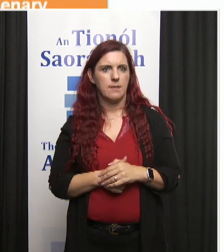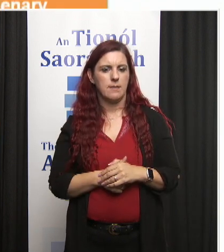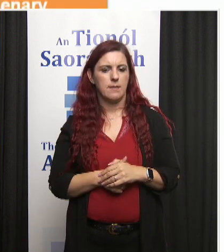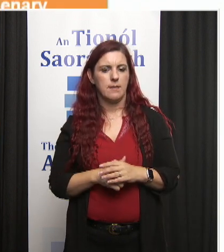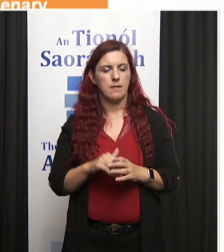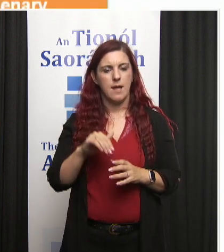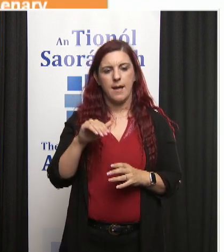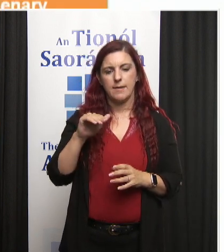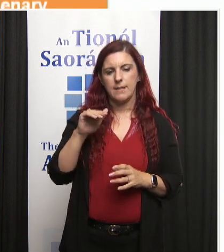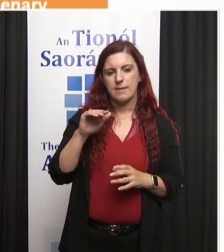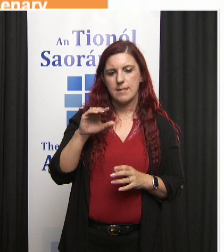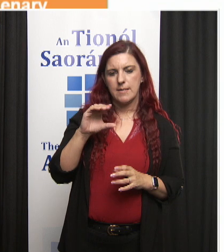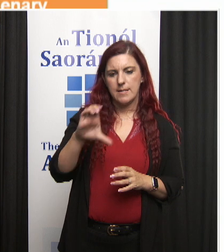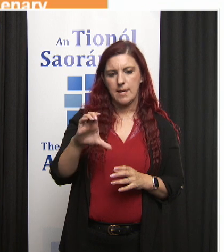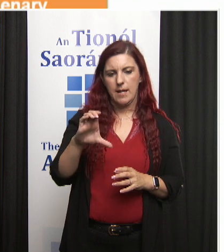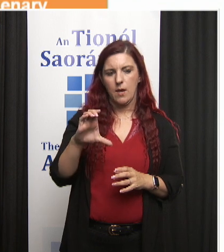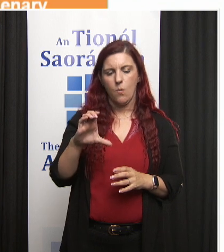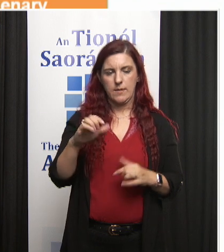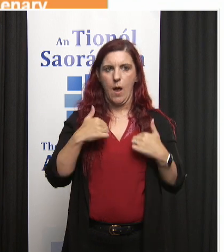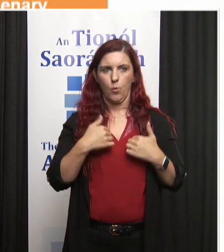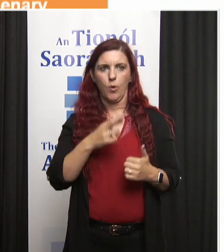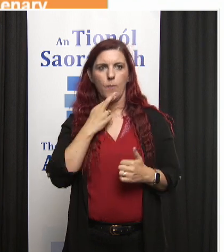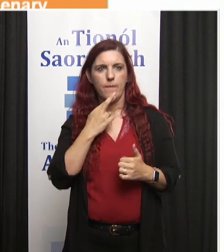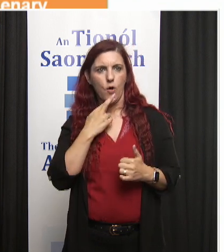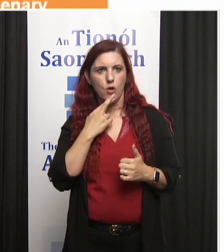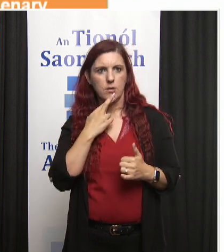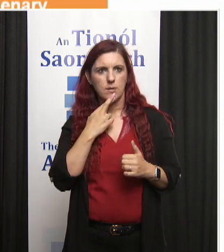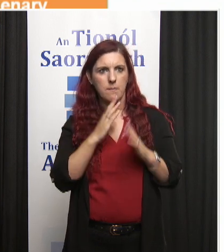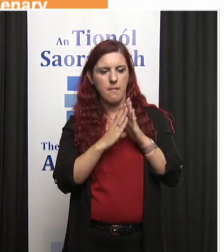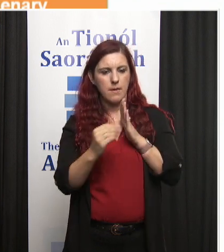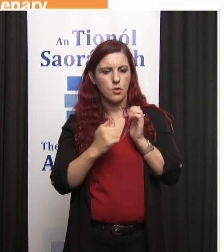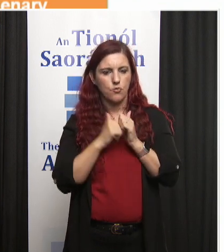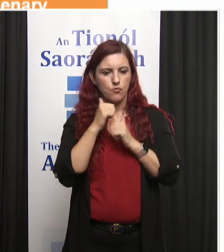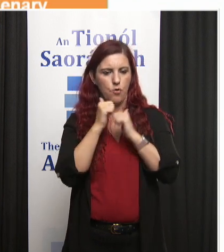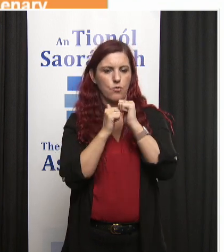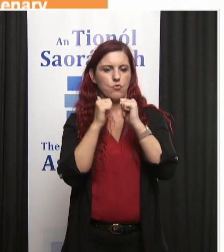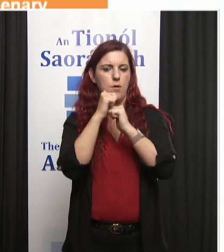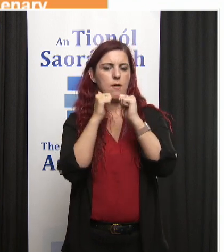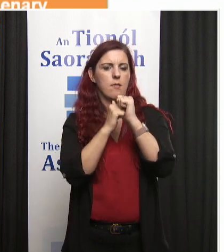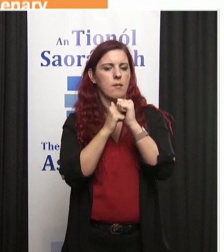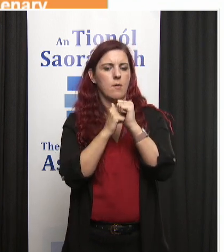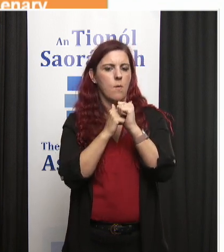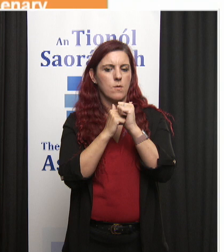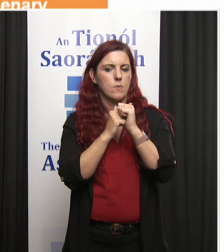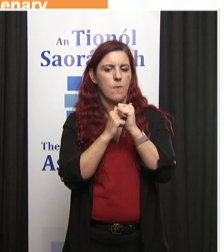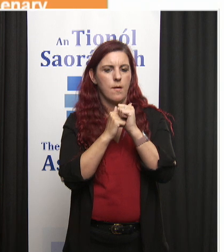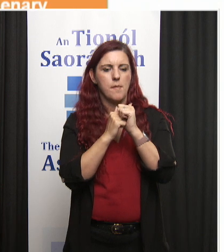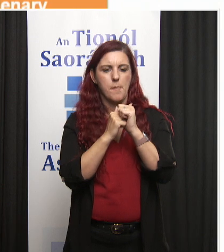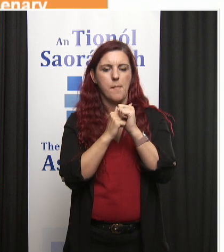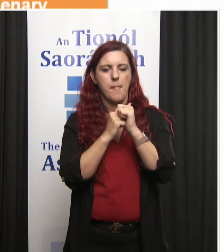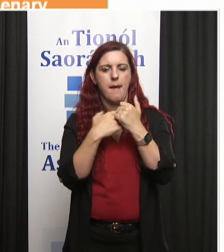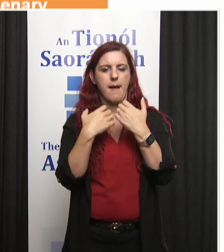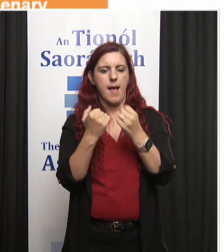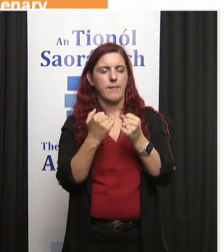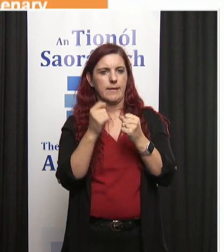C is our preferred model. It's the ideal scenario which make decision making